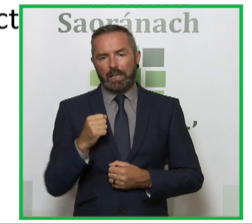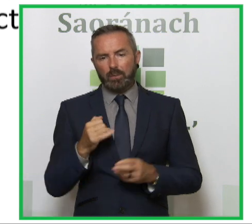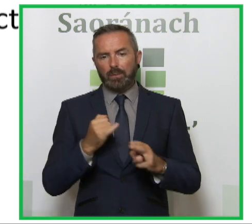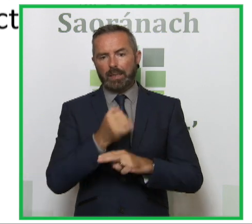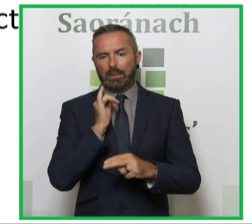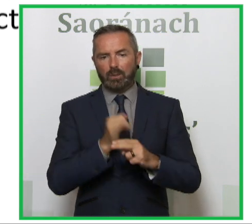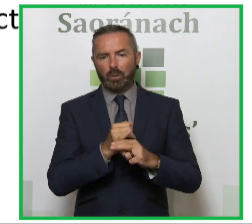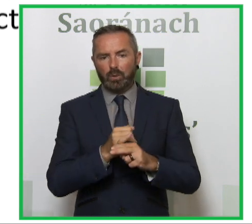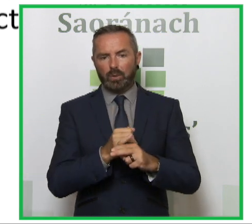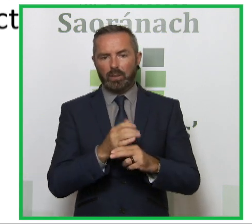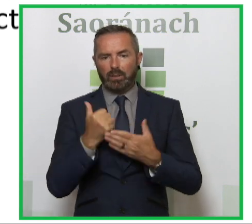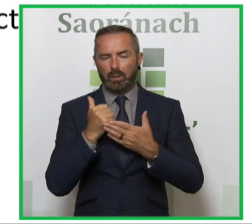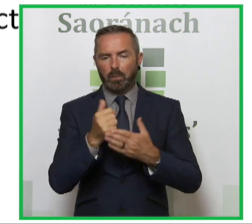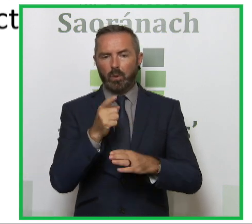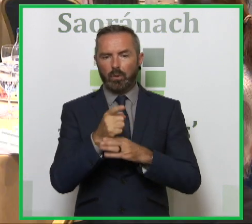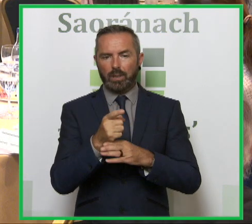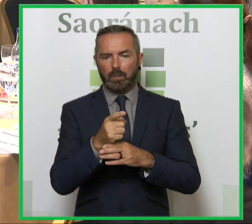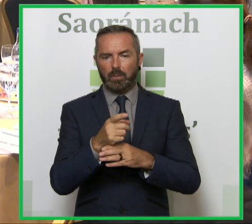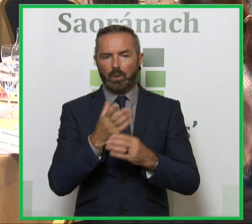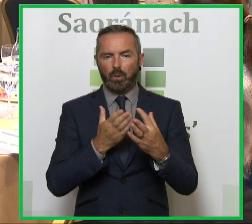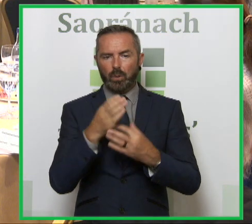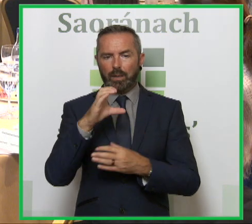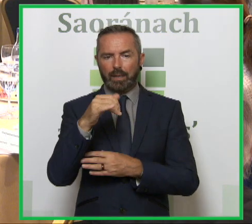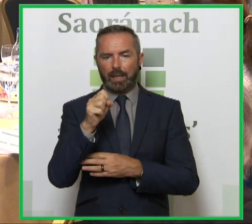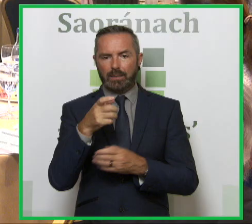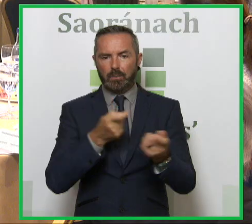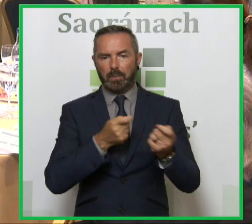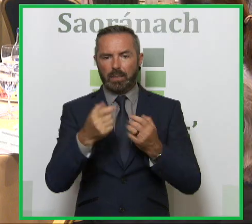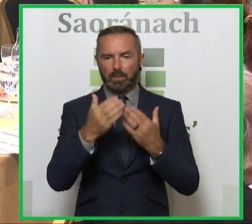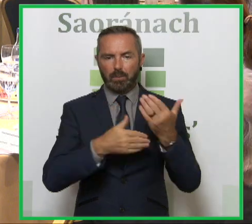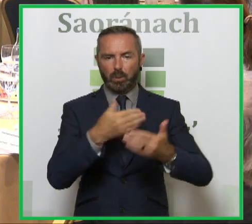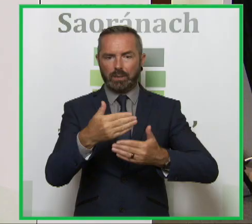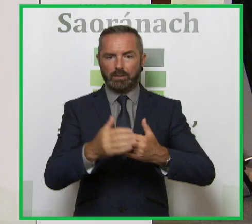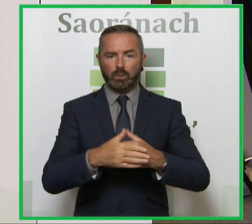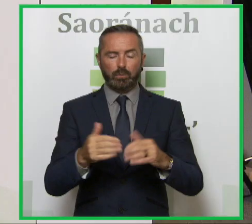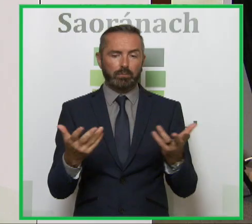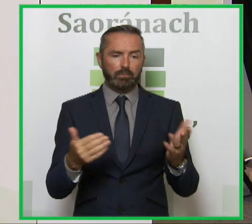school and try to support them through a case management process. As